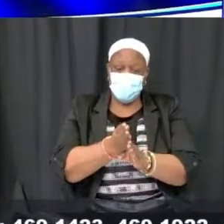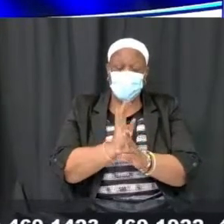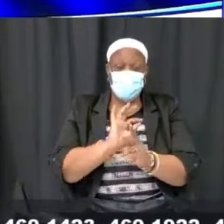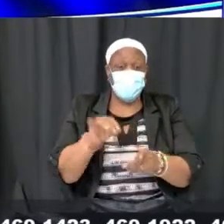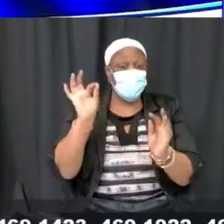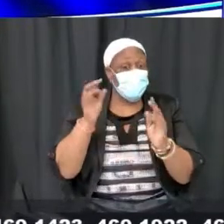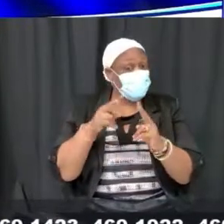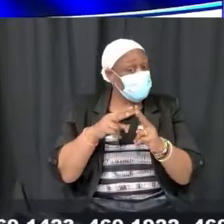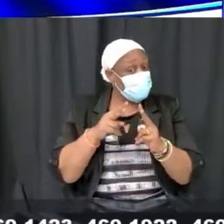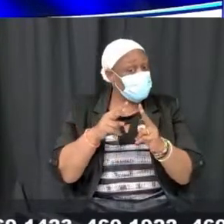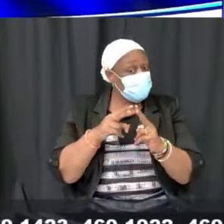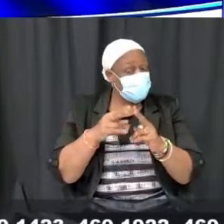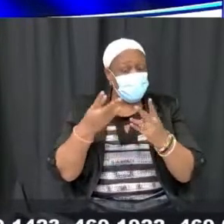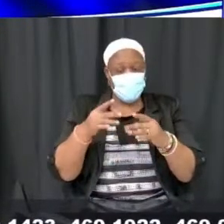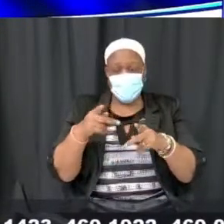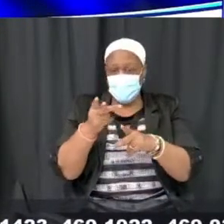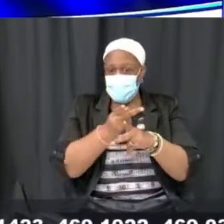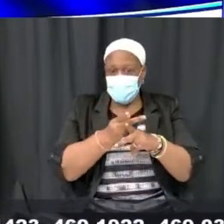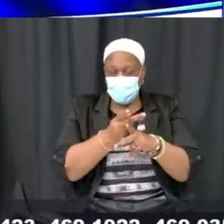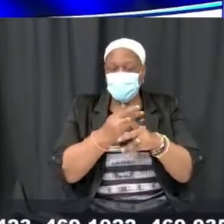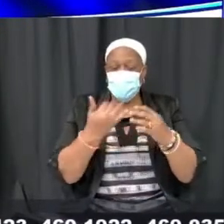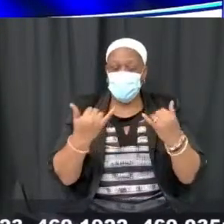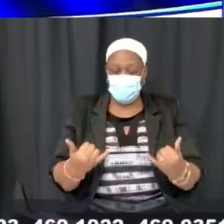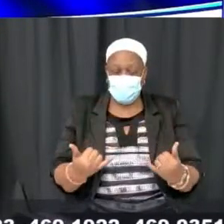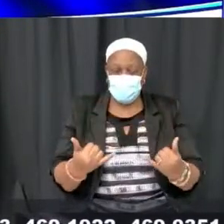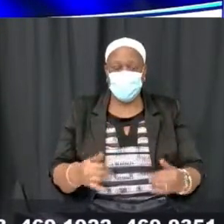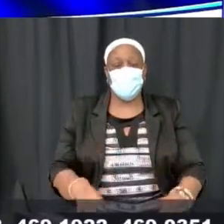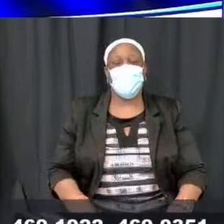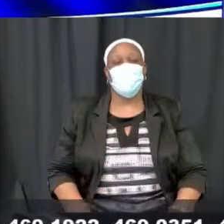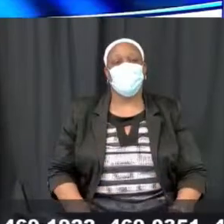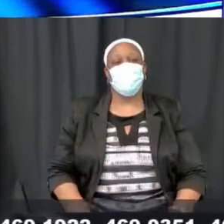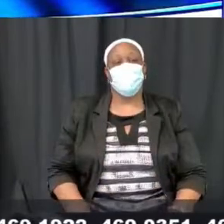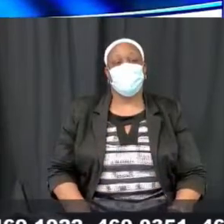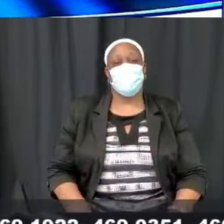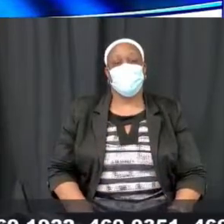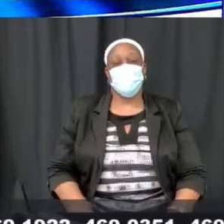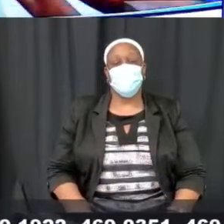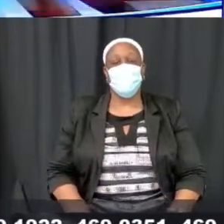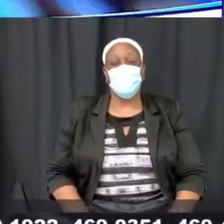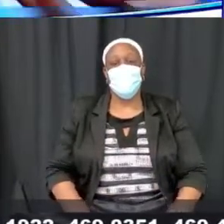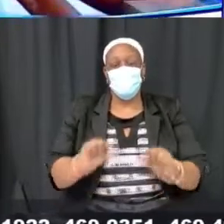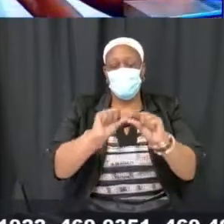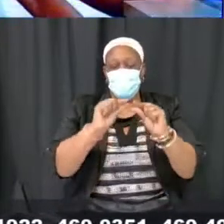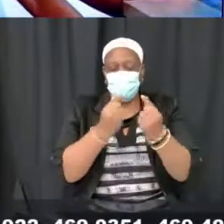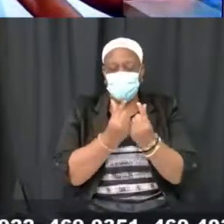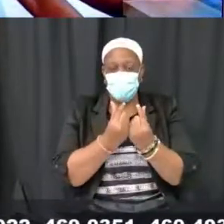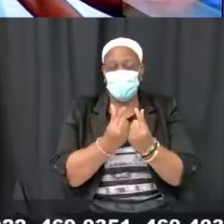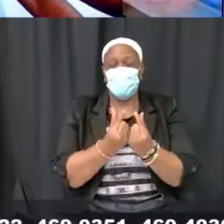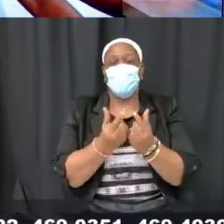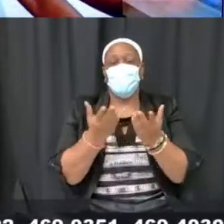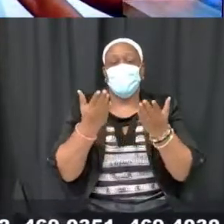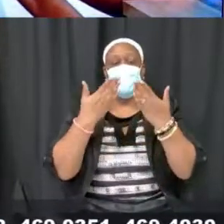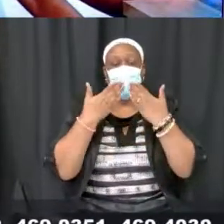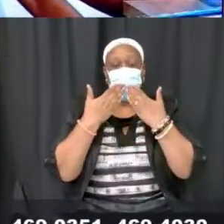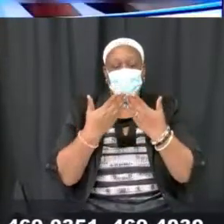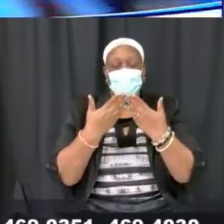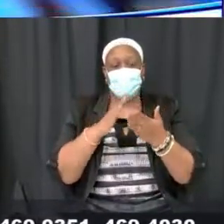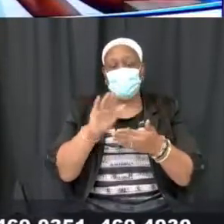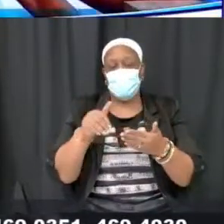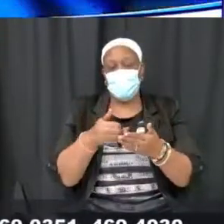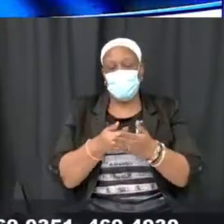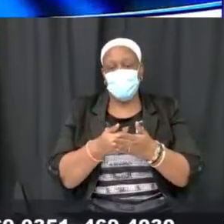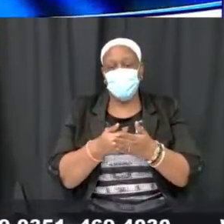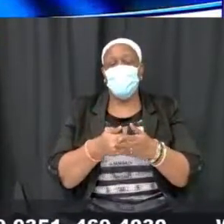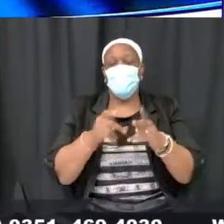priority and vigilance. The board therefore welcomes this opportunity to lend our voice to